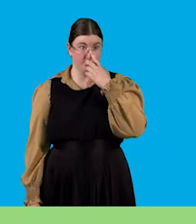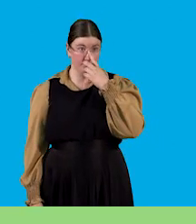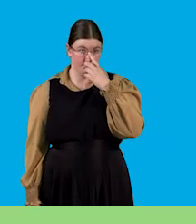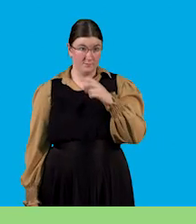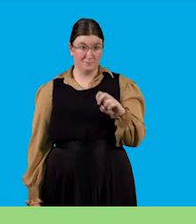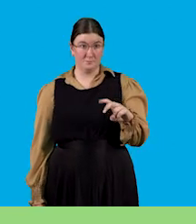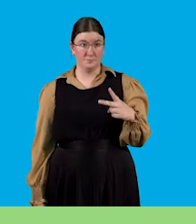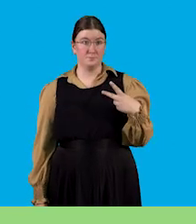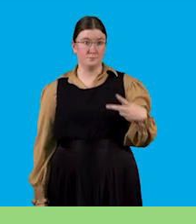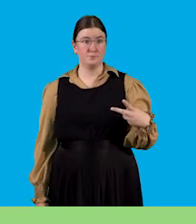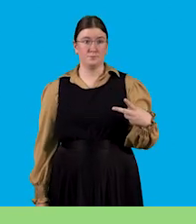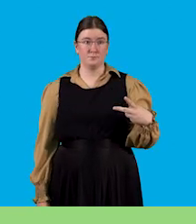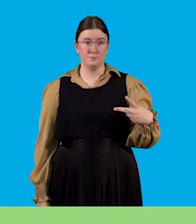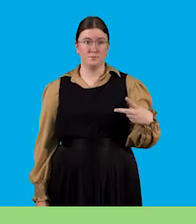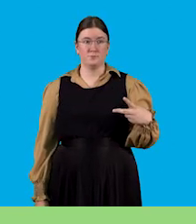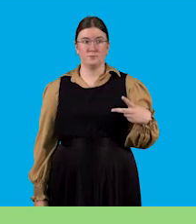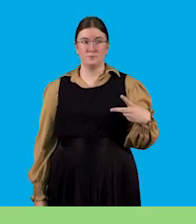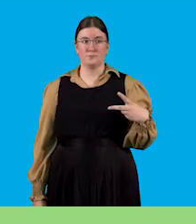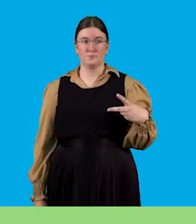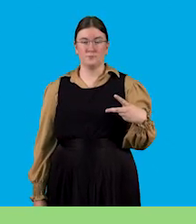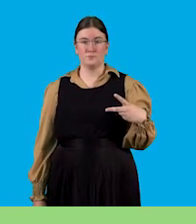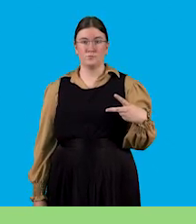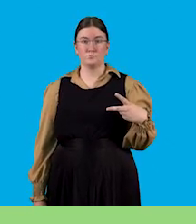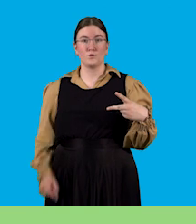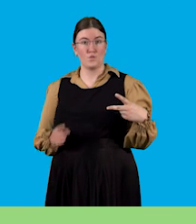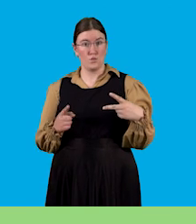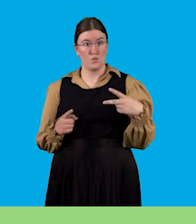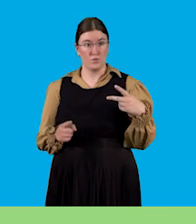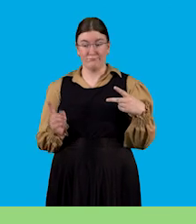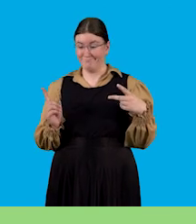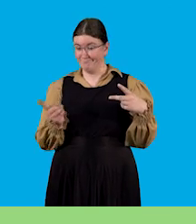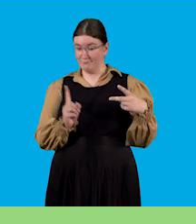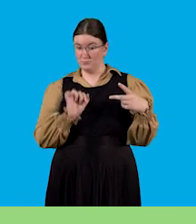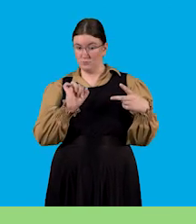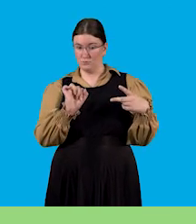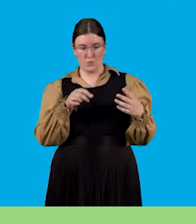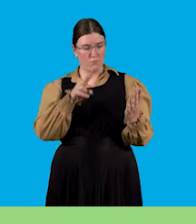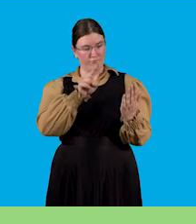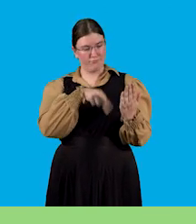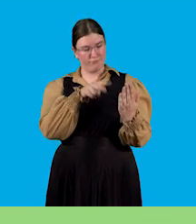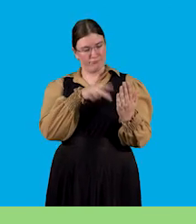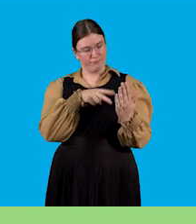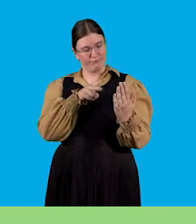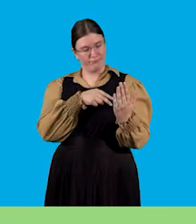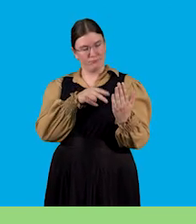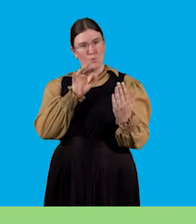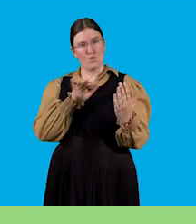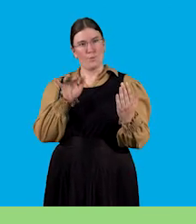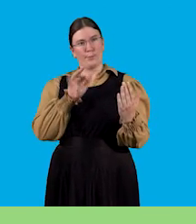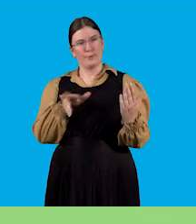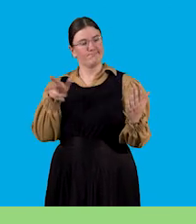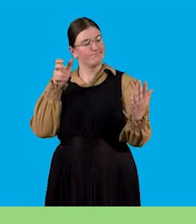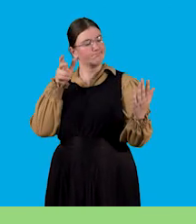The second situation states that you are listening to your teacher reading out the spelling